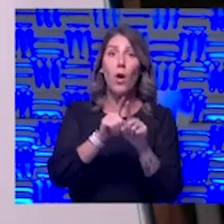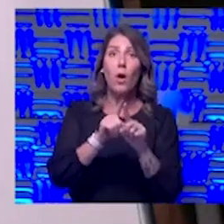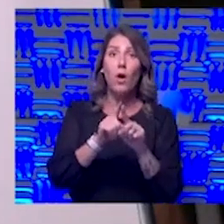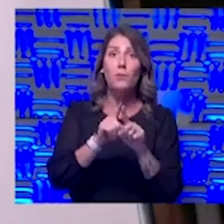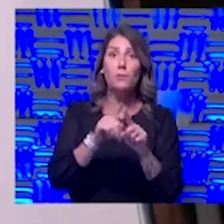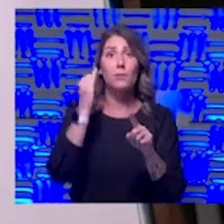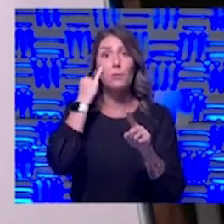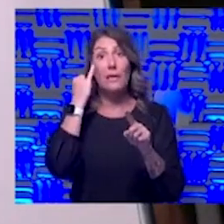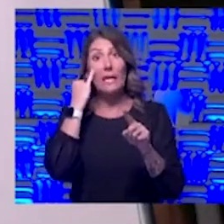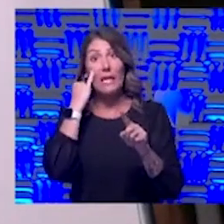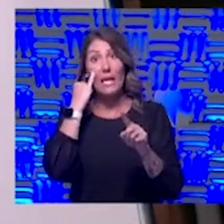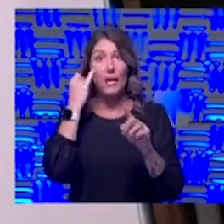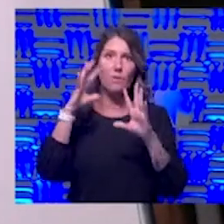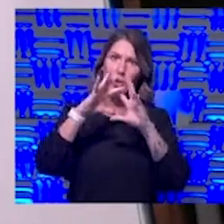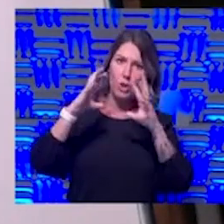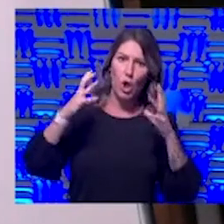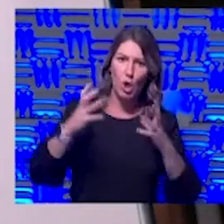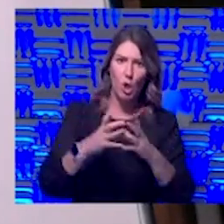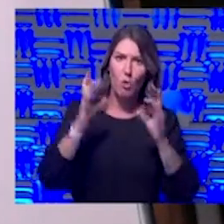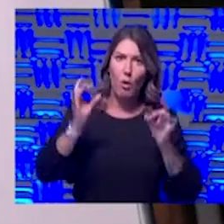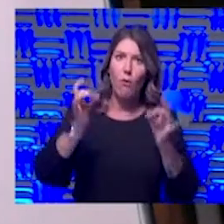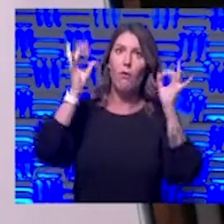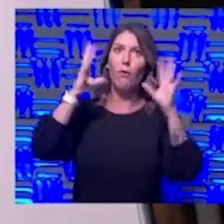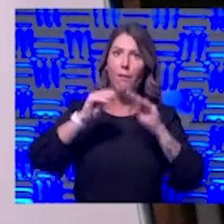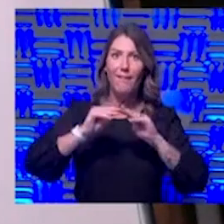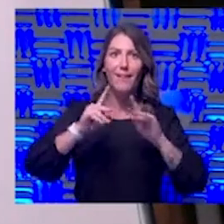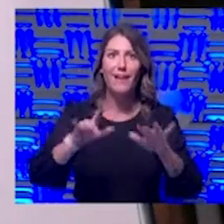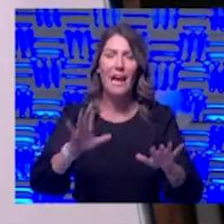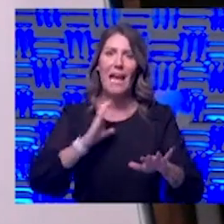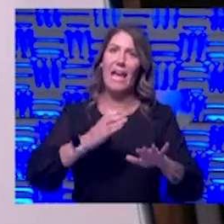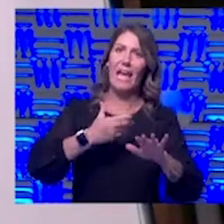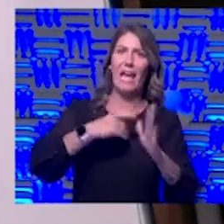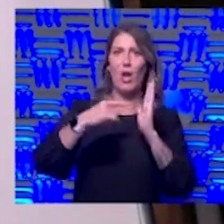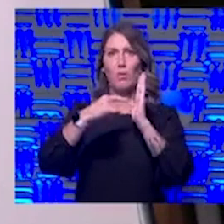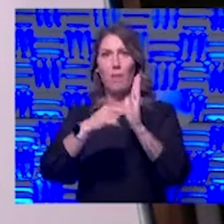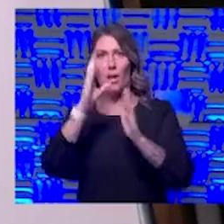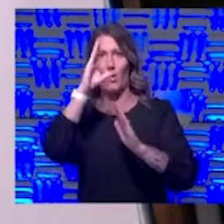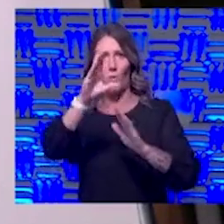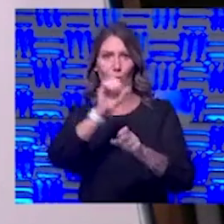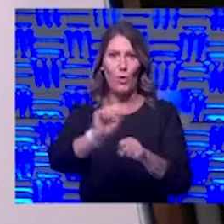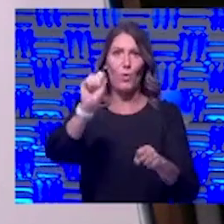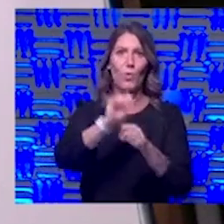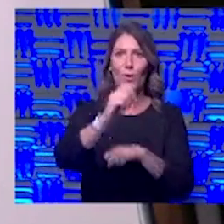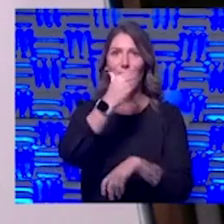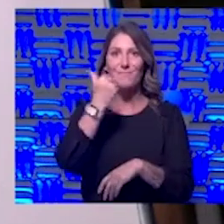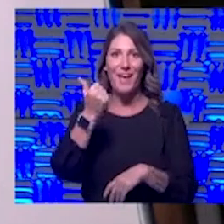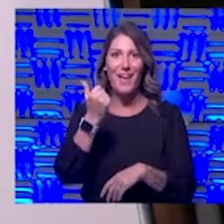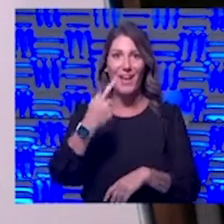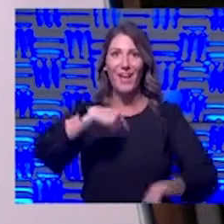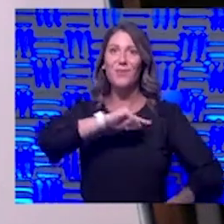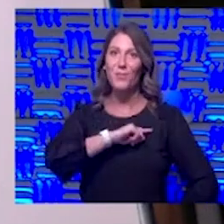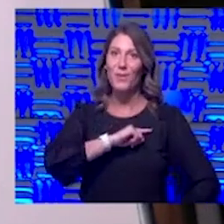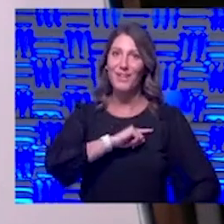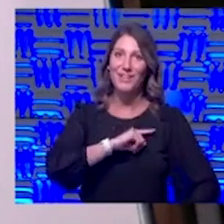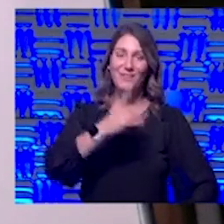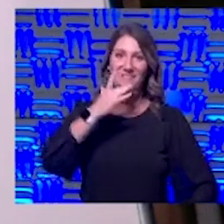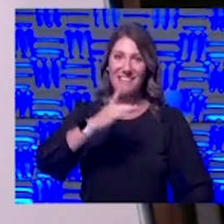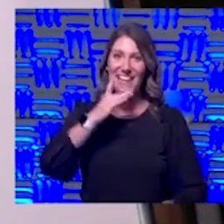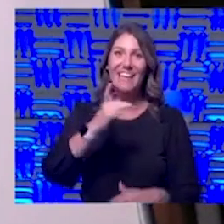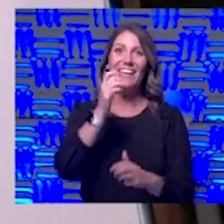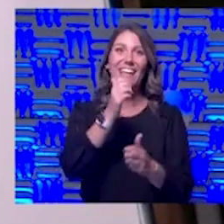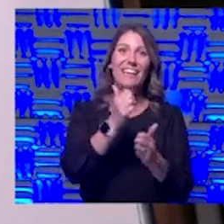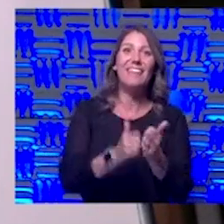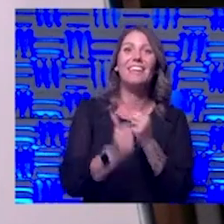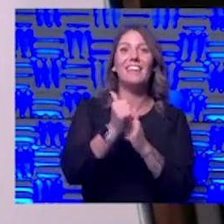pandemic, our model will work better than any other transitional living facility. We've been fortunate enough to have that. Each resident has their